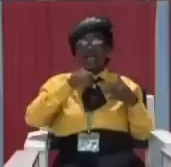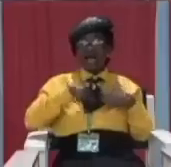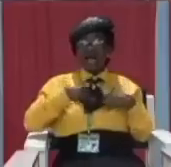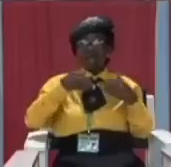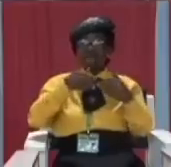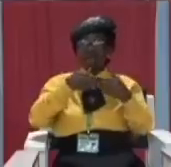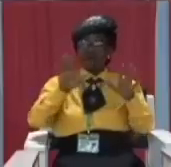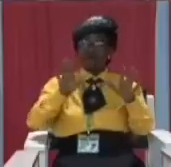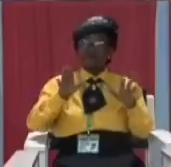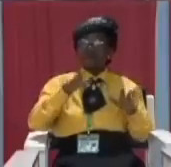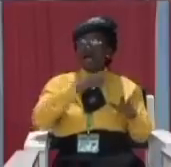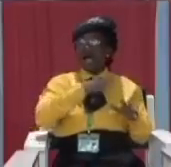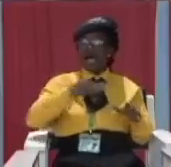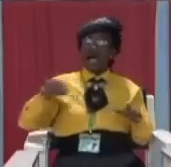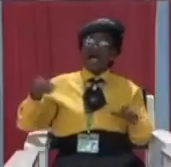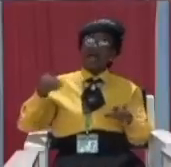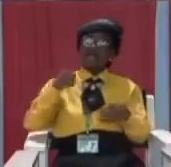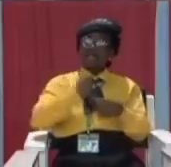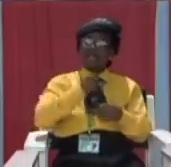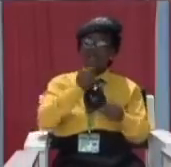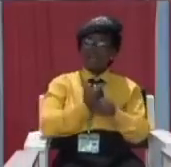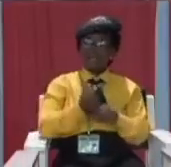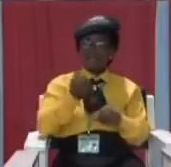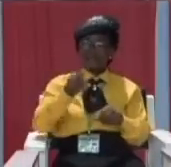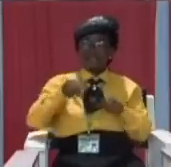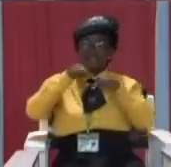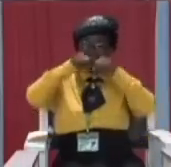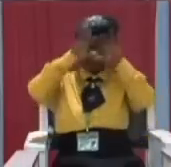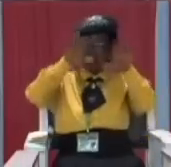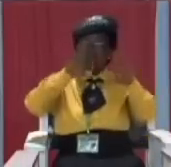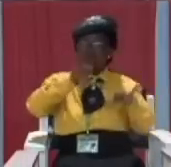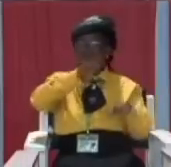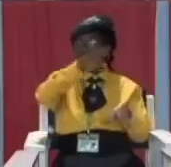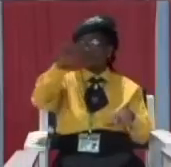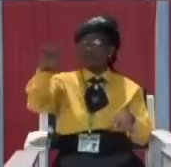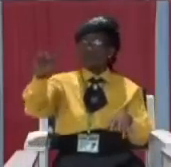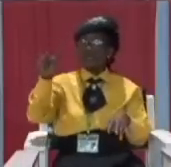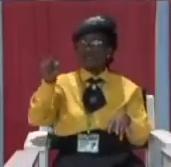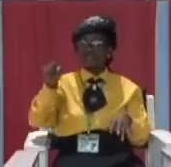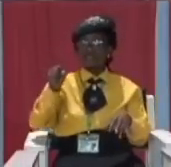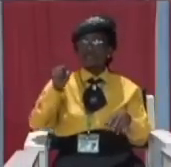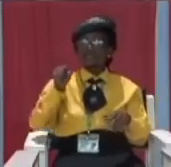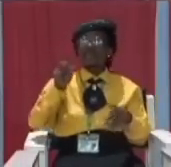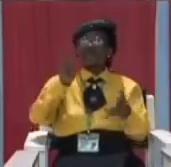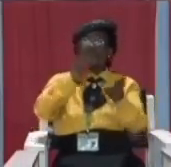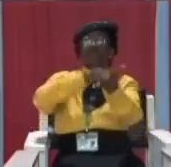And make the blessings double.